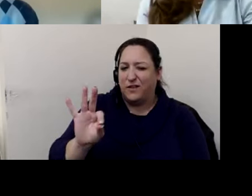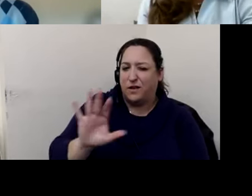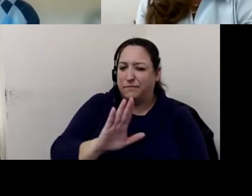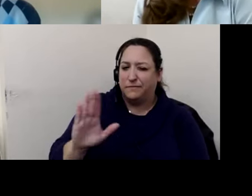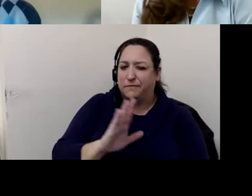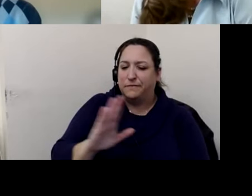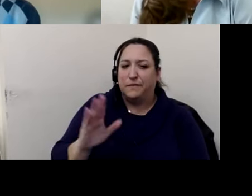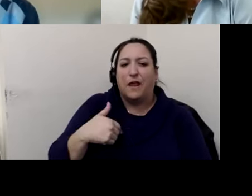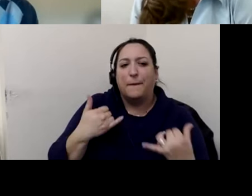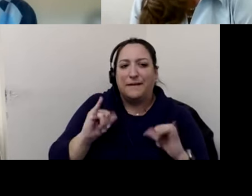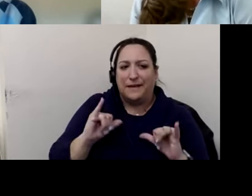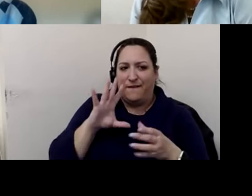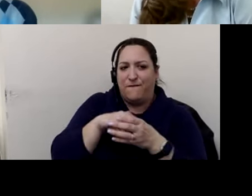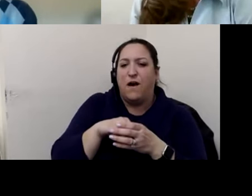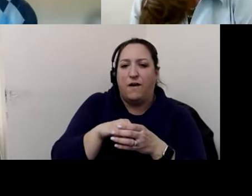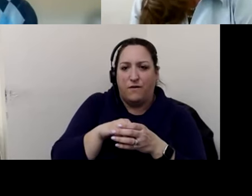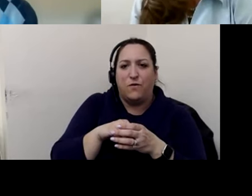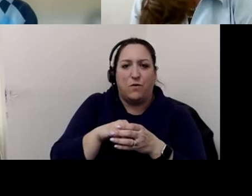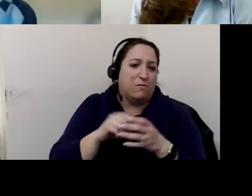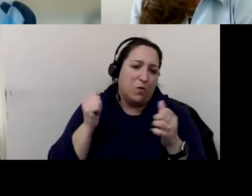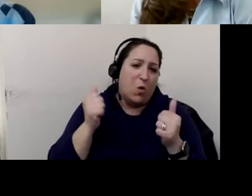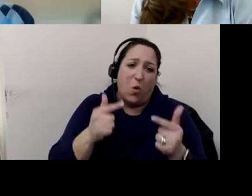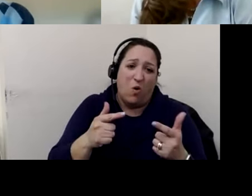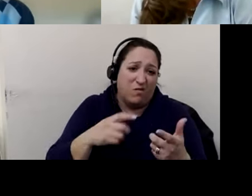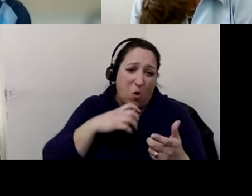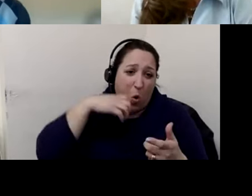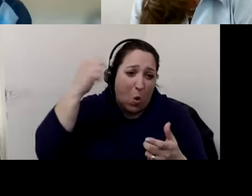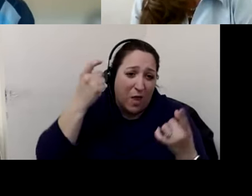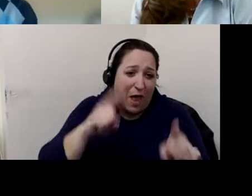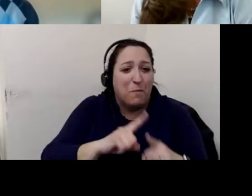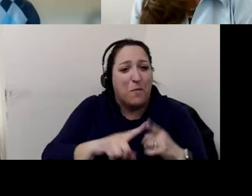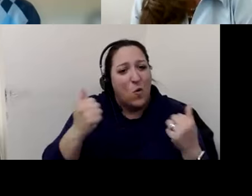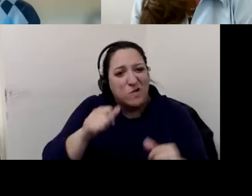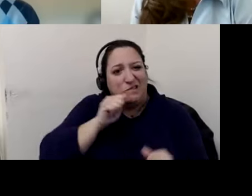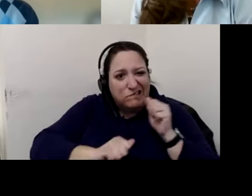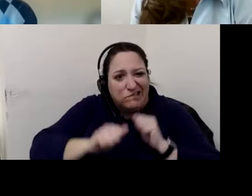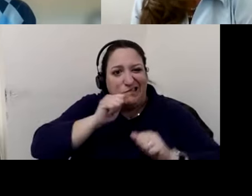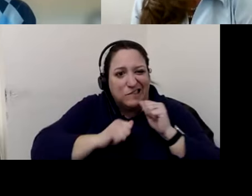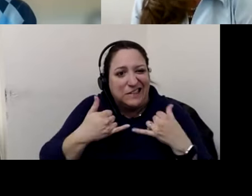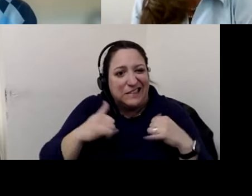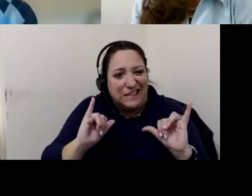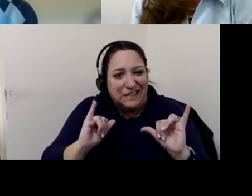1978, 79, I'm still involved with. We're all getting old, but we're all hanging in there.